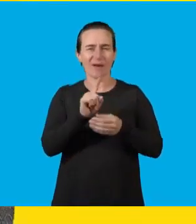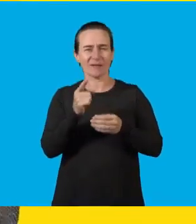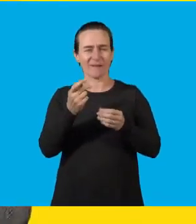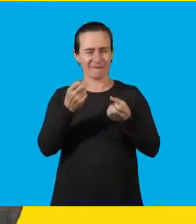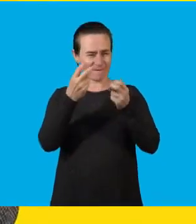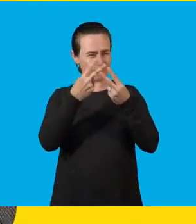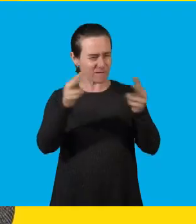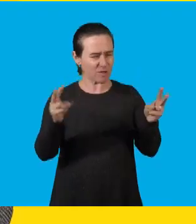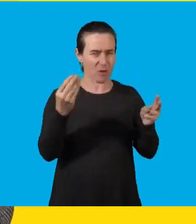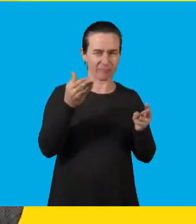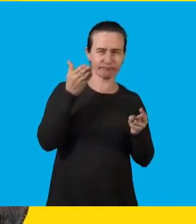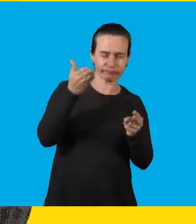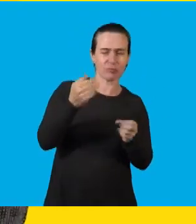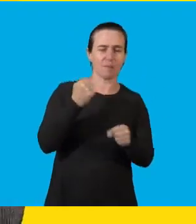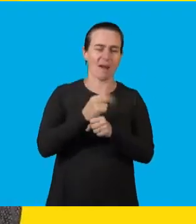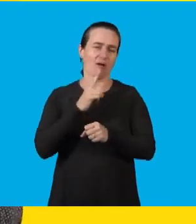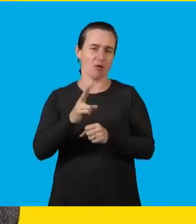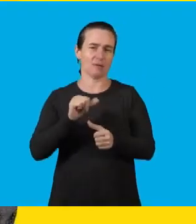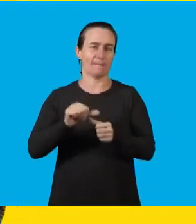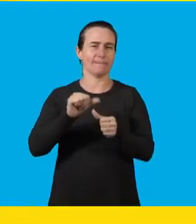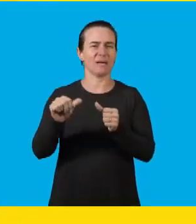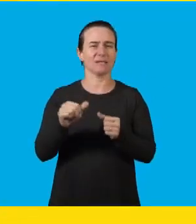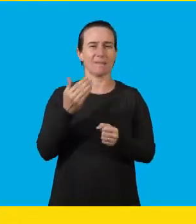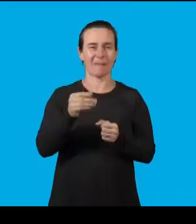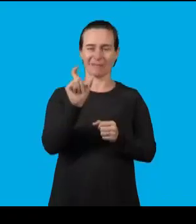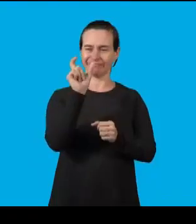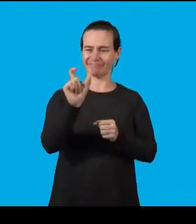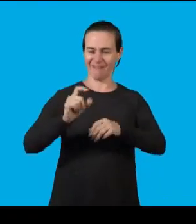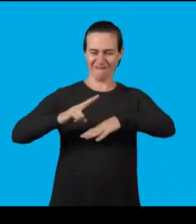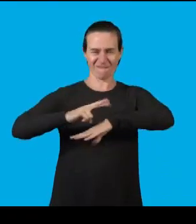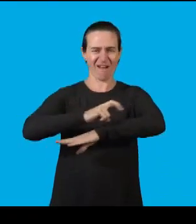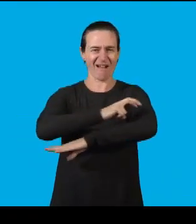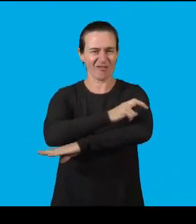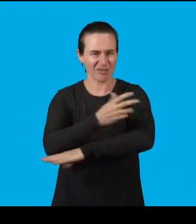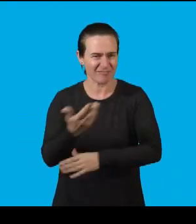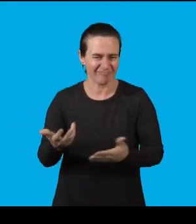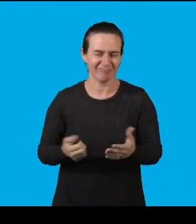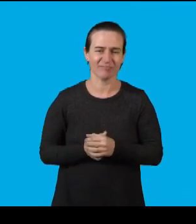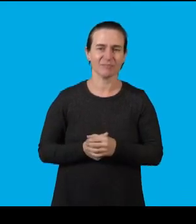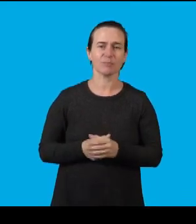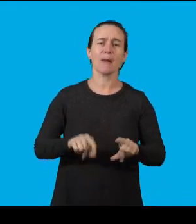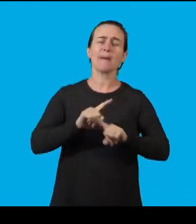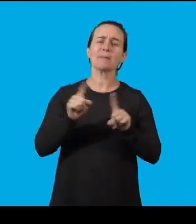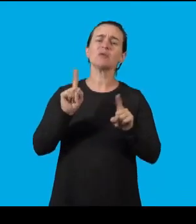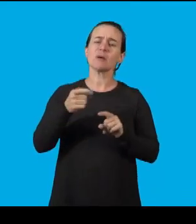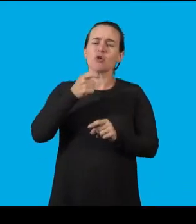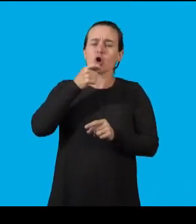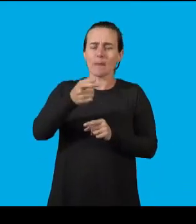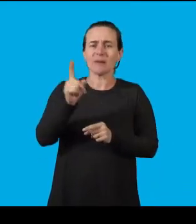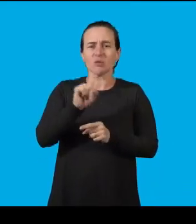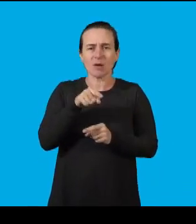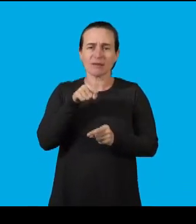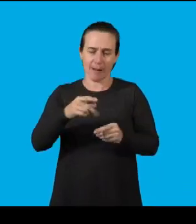your answer or your response stronger, like using the words virus of communism, but as long as